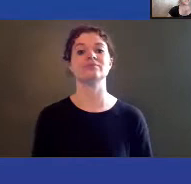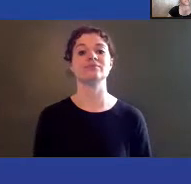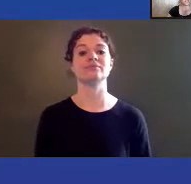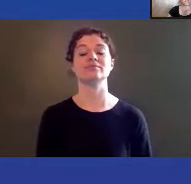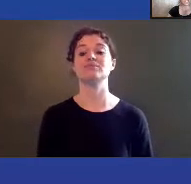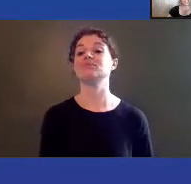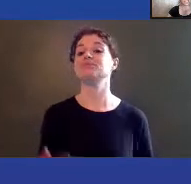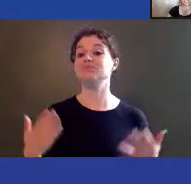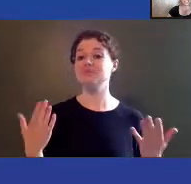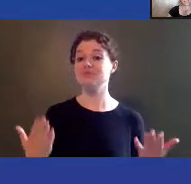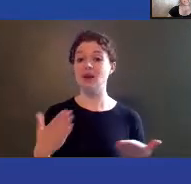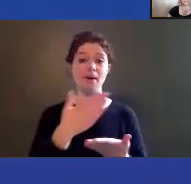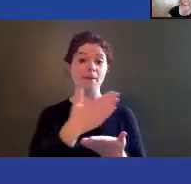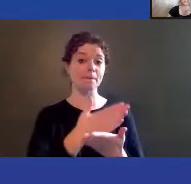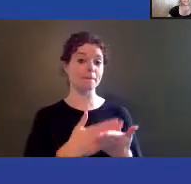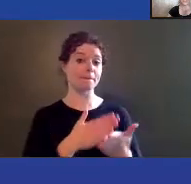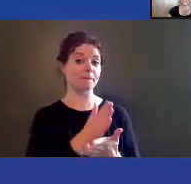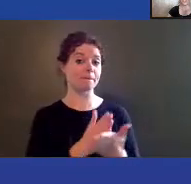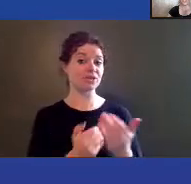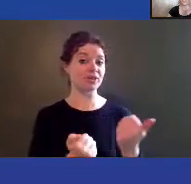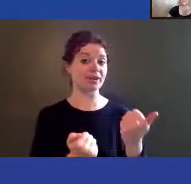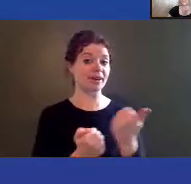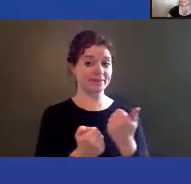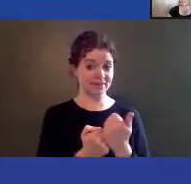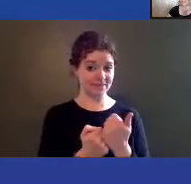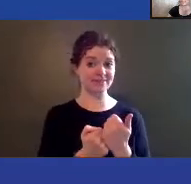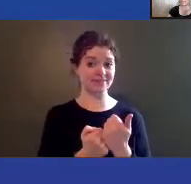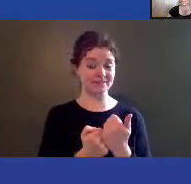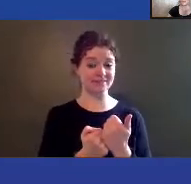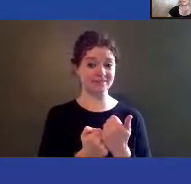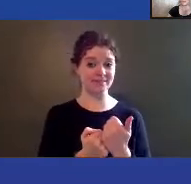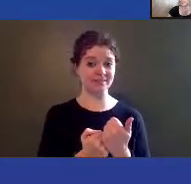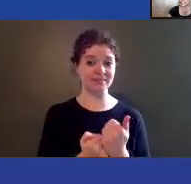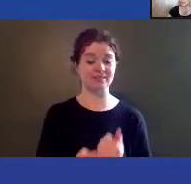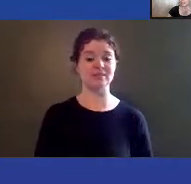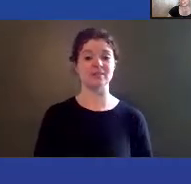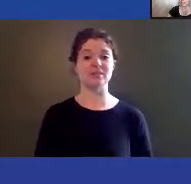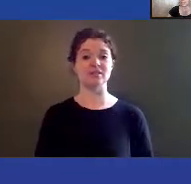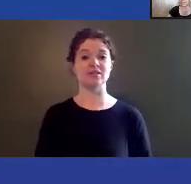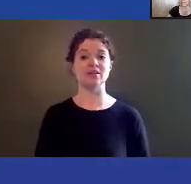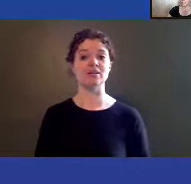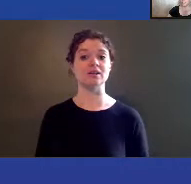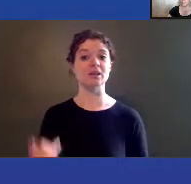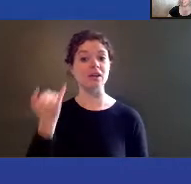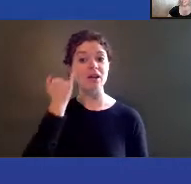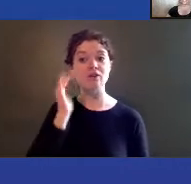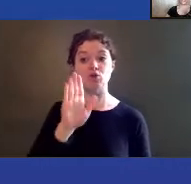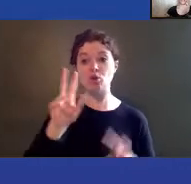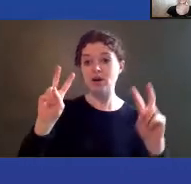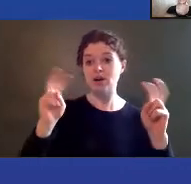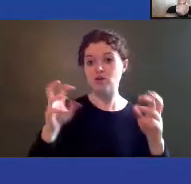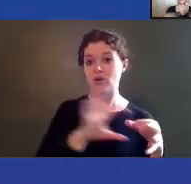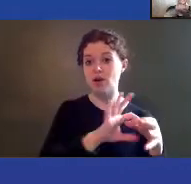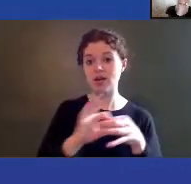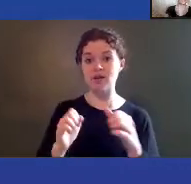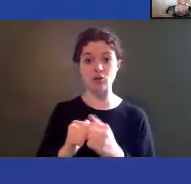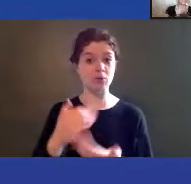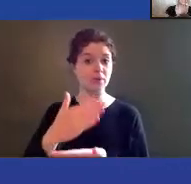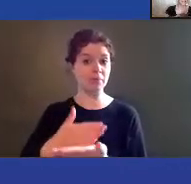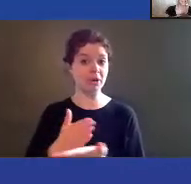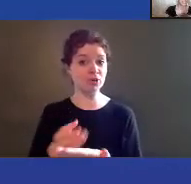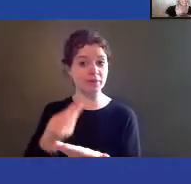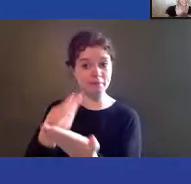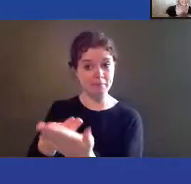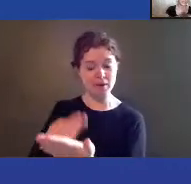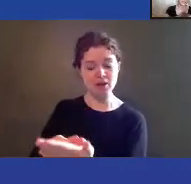All right, budget advocacy. If you're advocating for budget-related measures, such as like increased